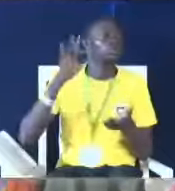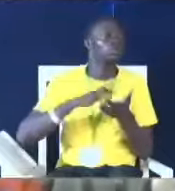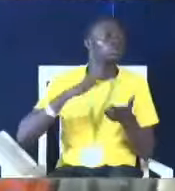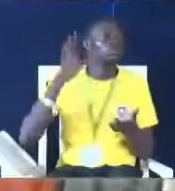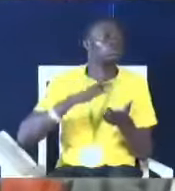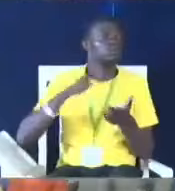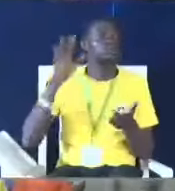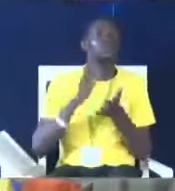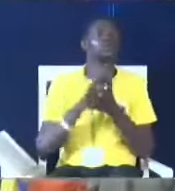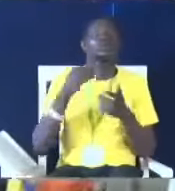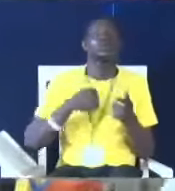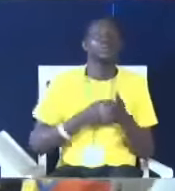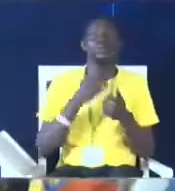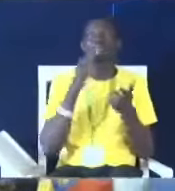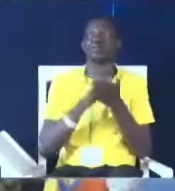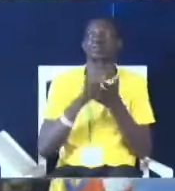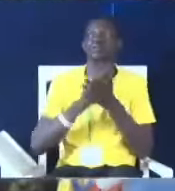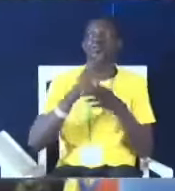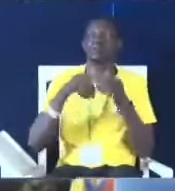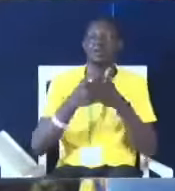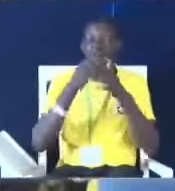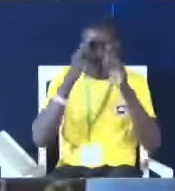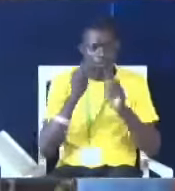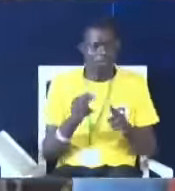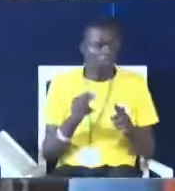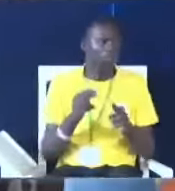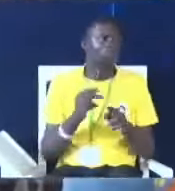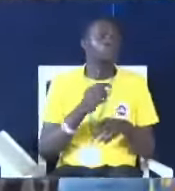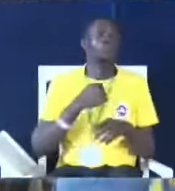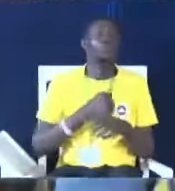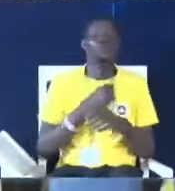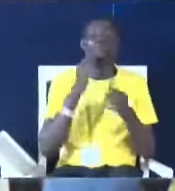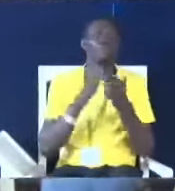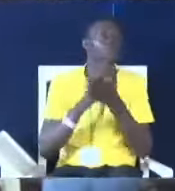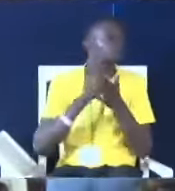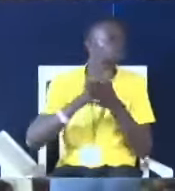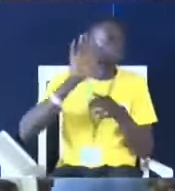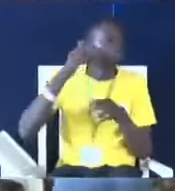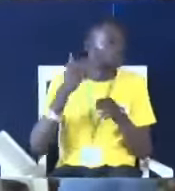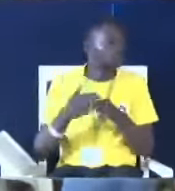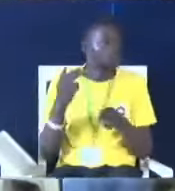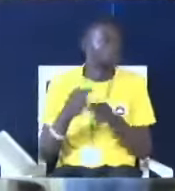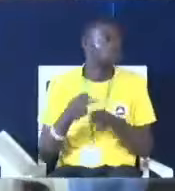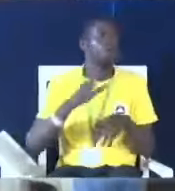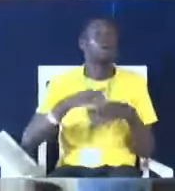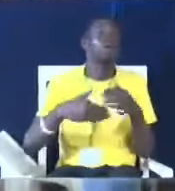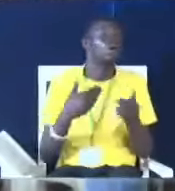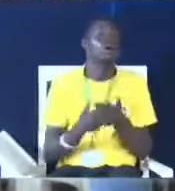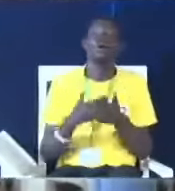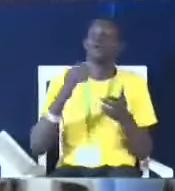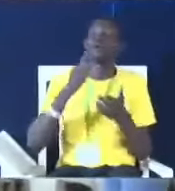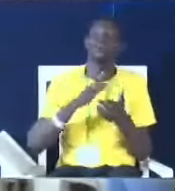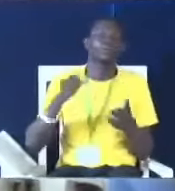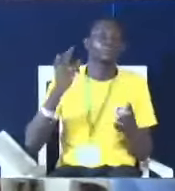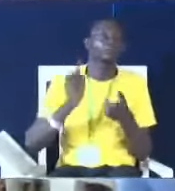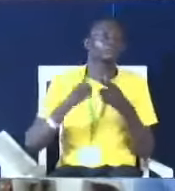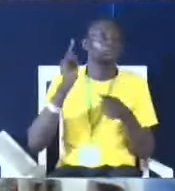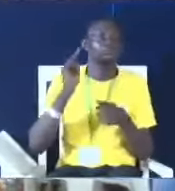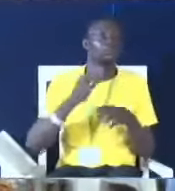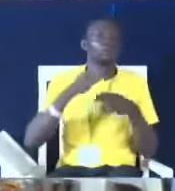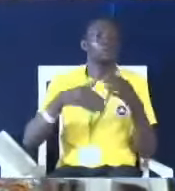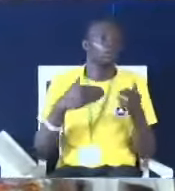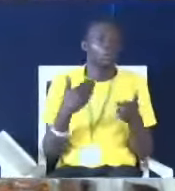glory. We give you honor. Be magnified. Awesome God,